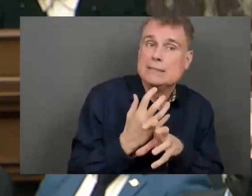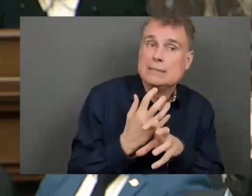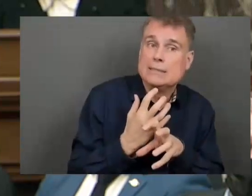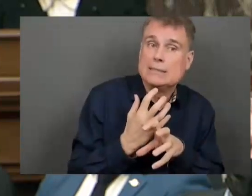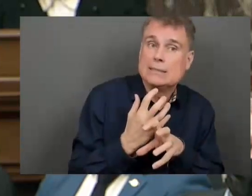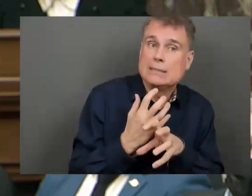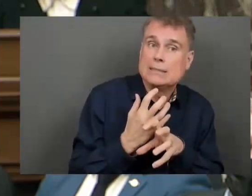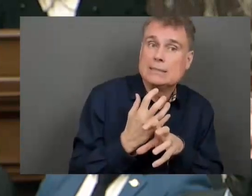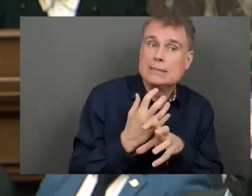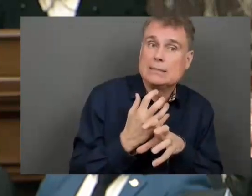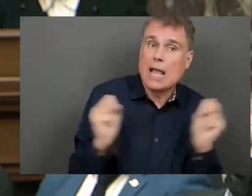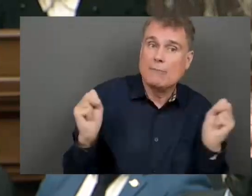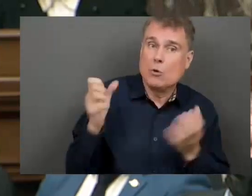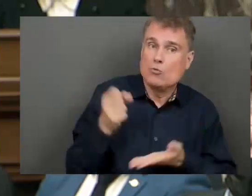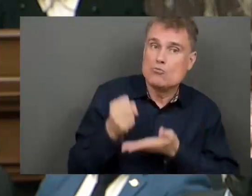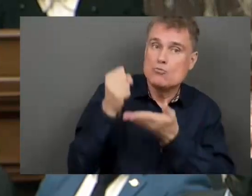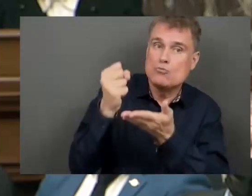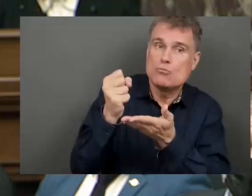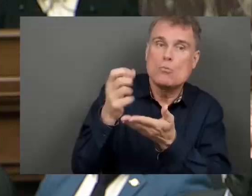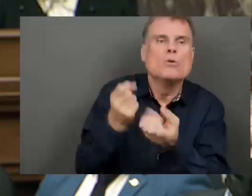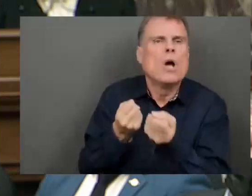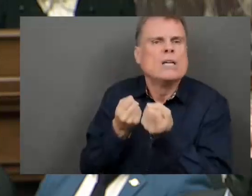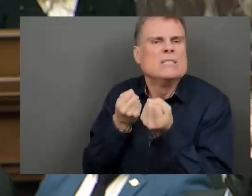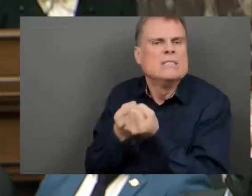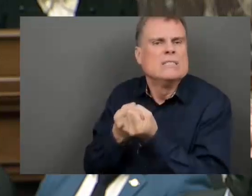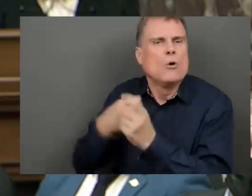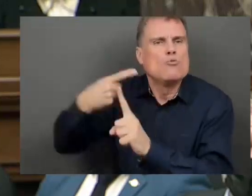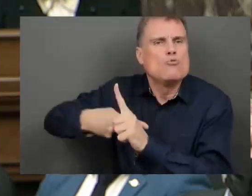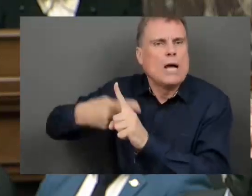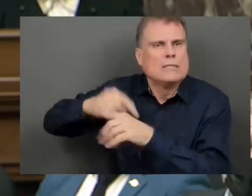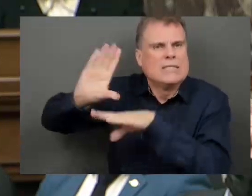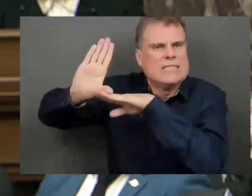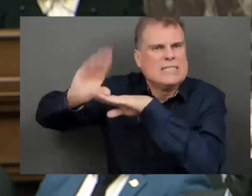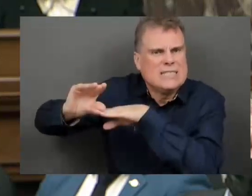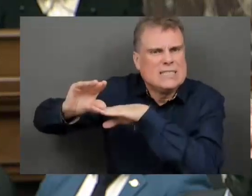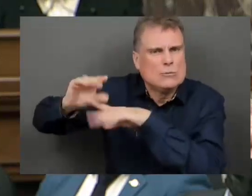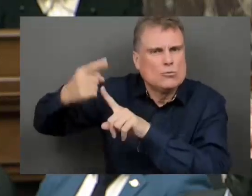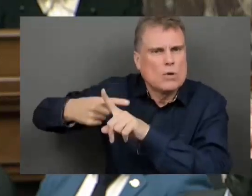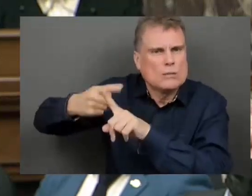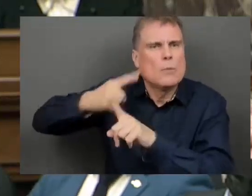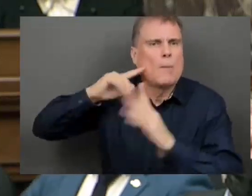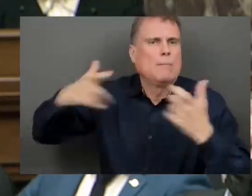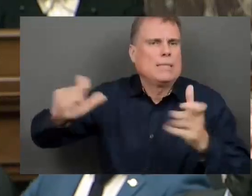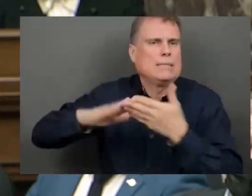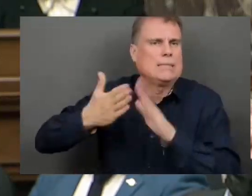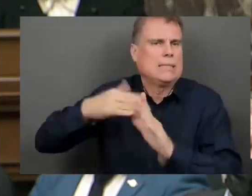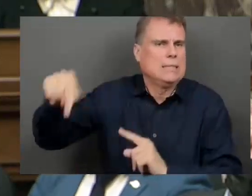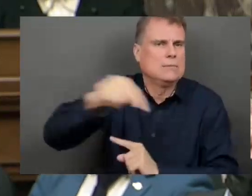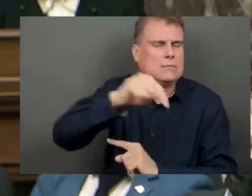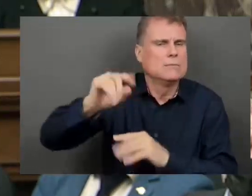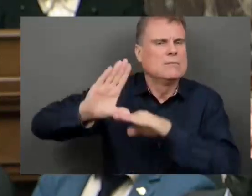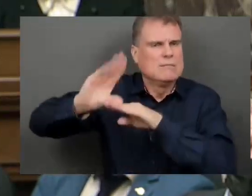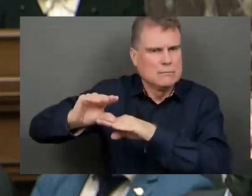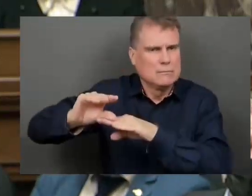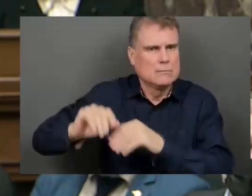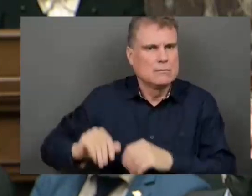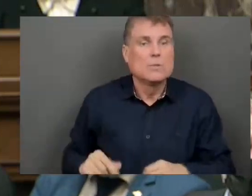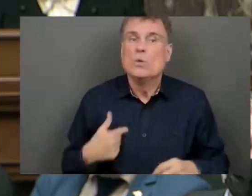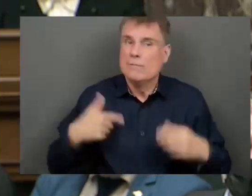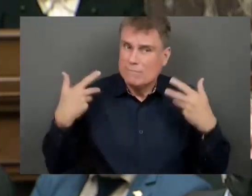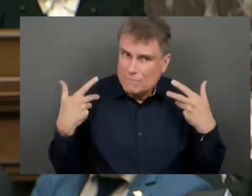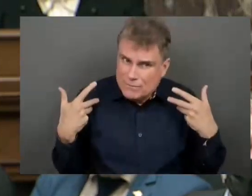in particularly high markets. We have increased the shelter rate twice